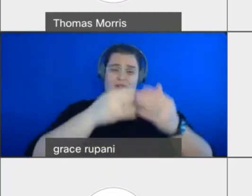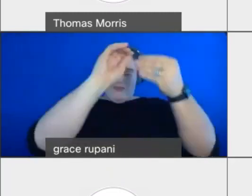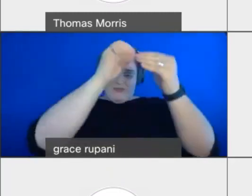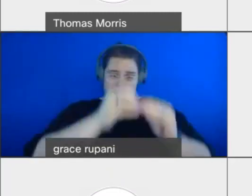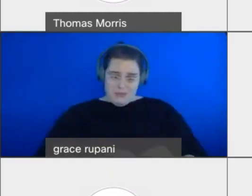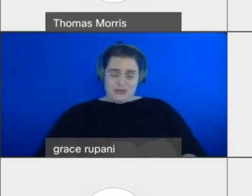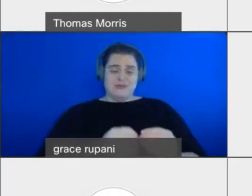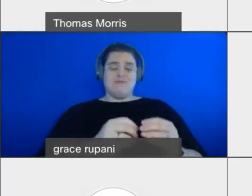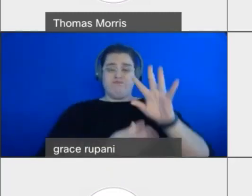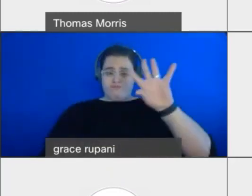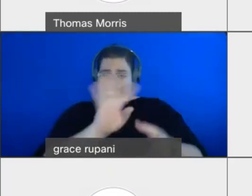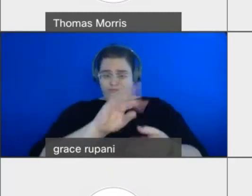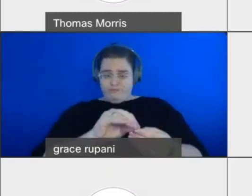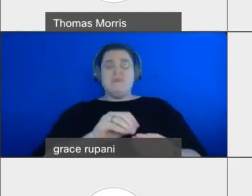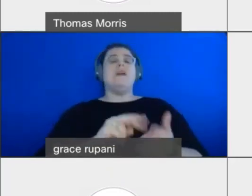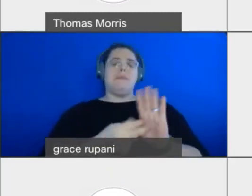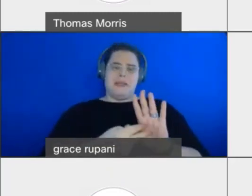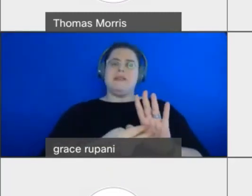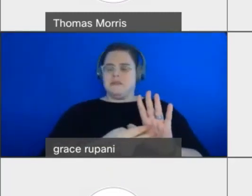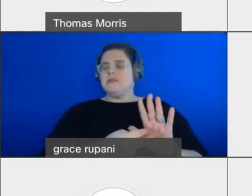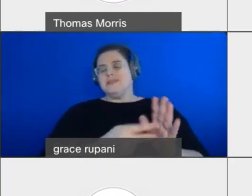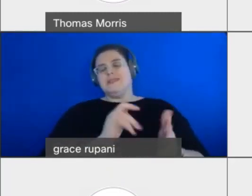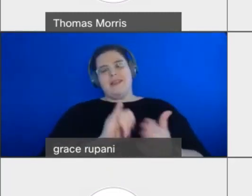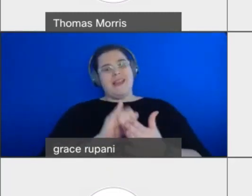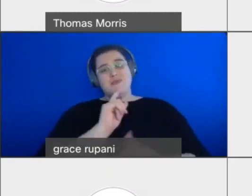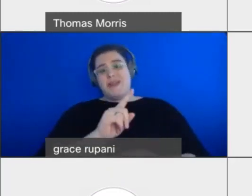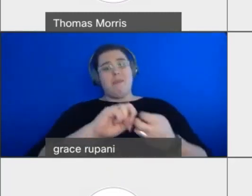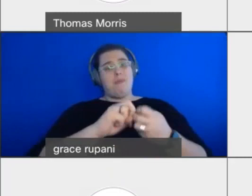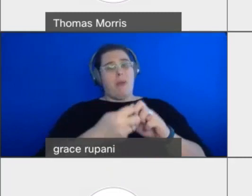it is overall an issue in the district